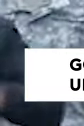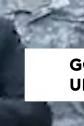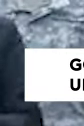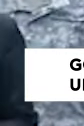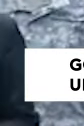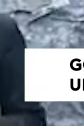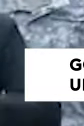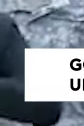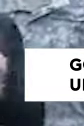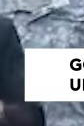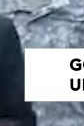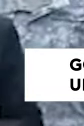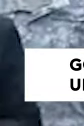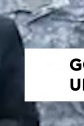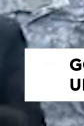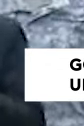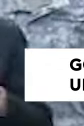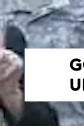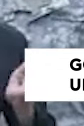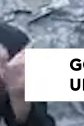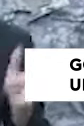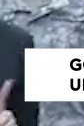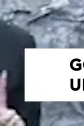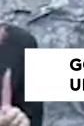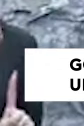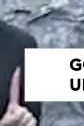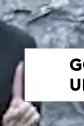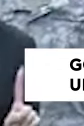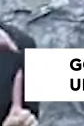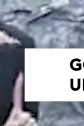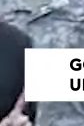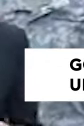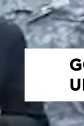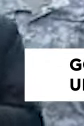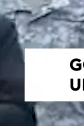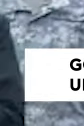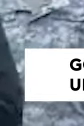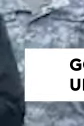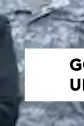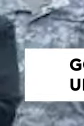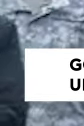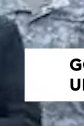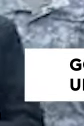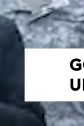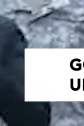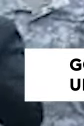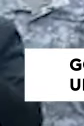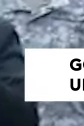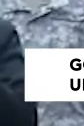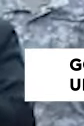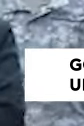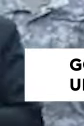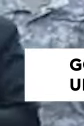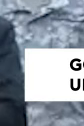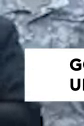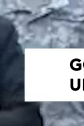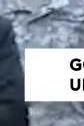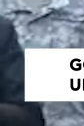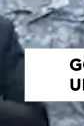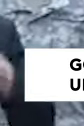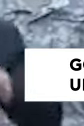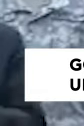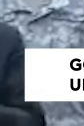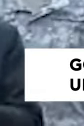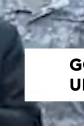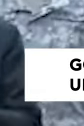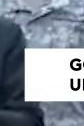first responders all through today and all through the night. They're going to keep going as long as they're needed. And then, of course, getting everybody back